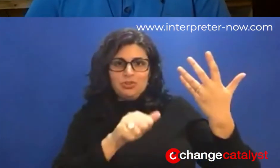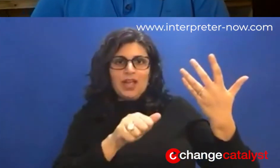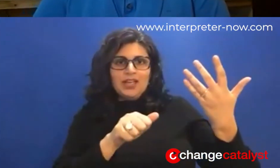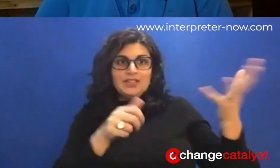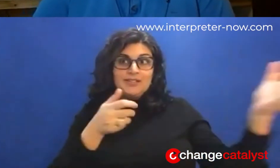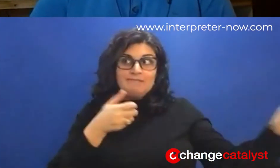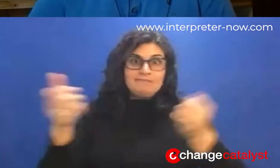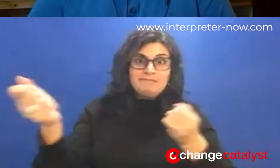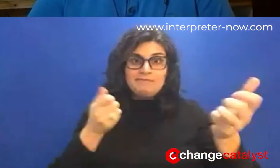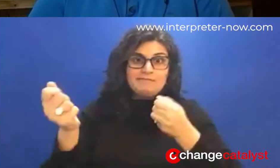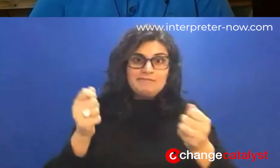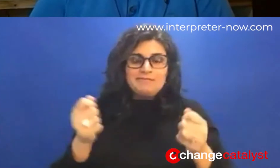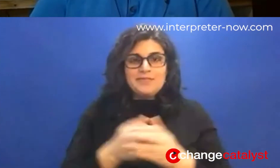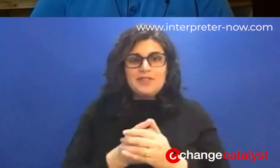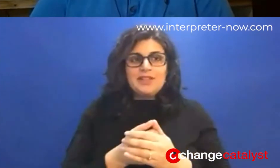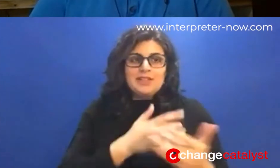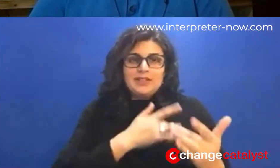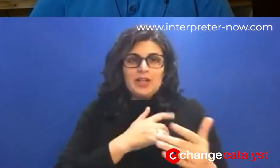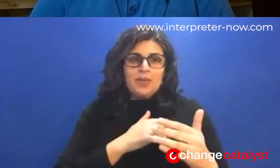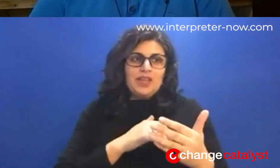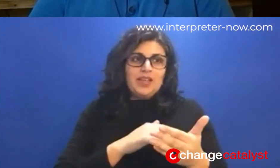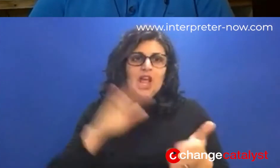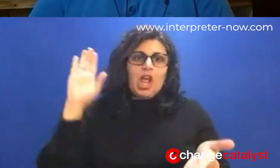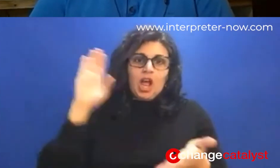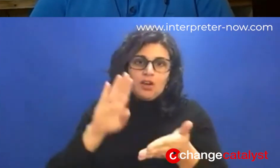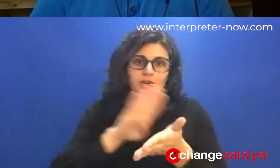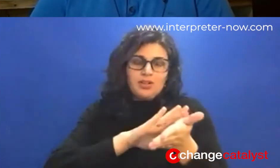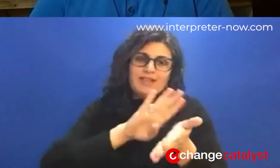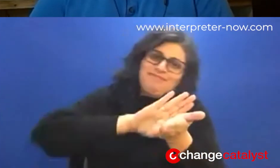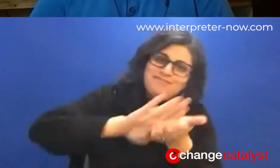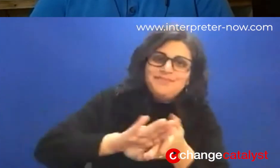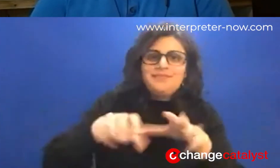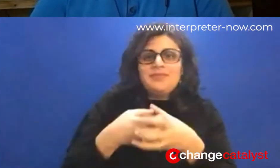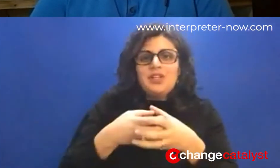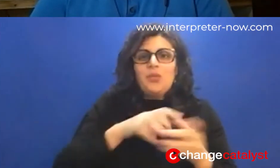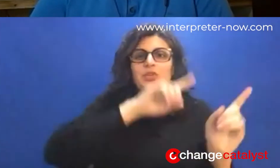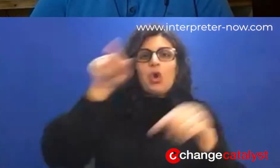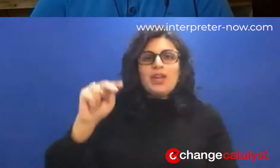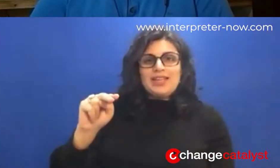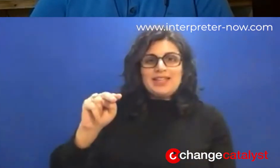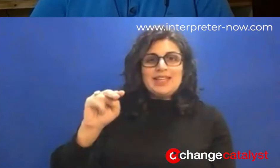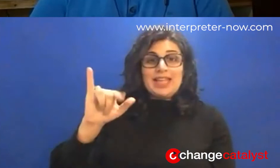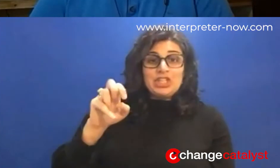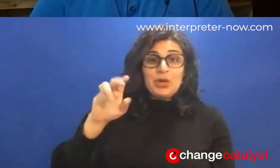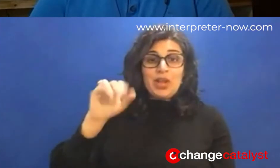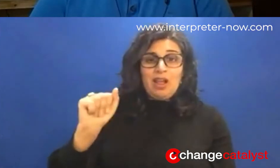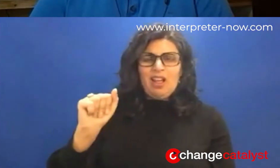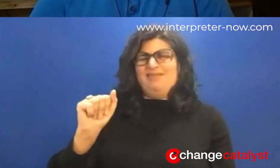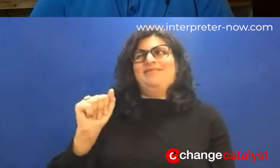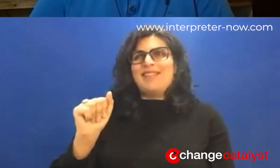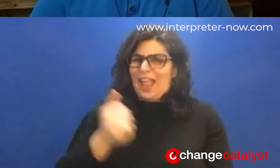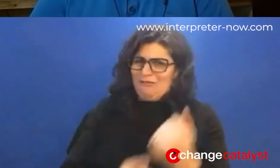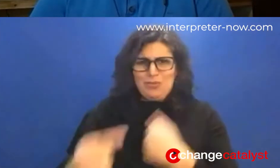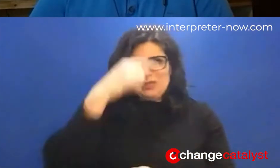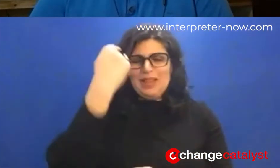are the classically underrepresented minorities. When you go to Nigeria, forget all that, everyone's Black. So it's about women and it's about